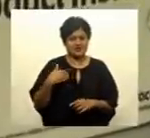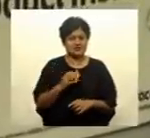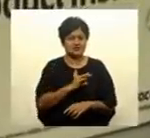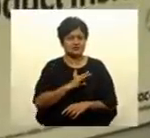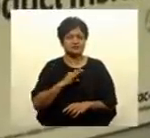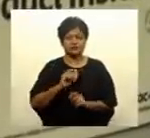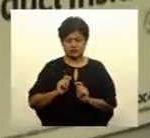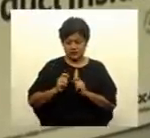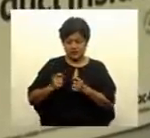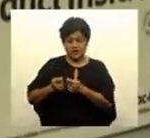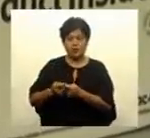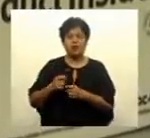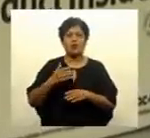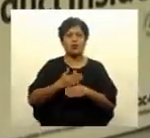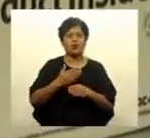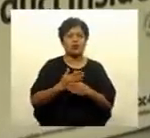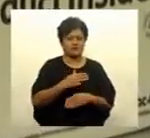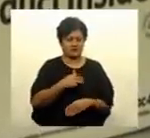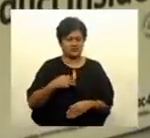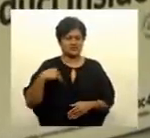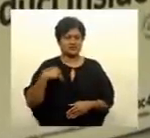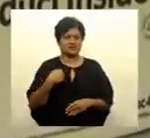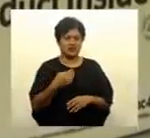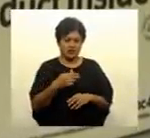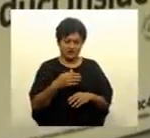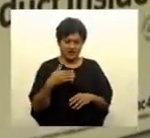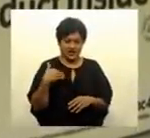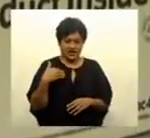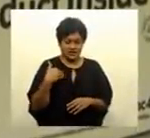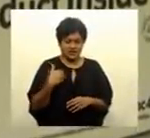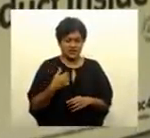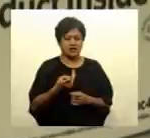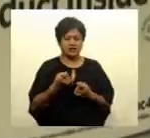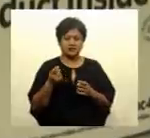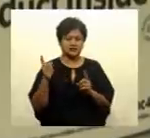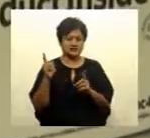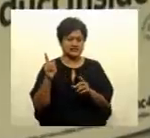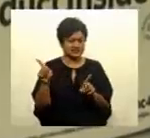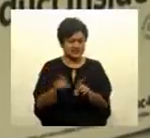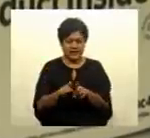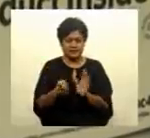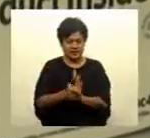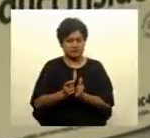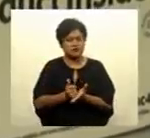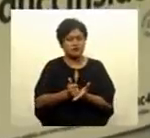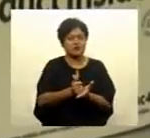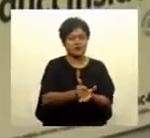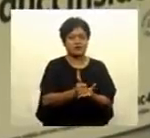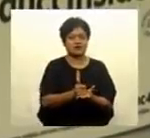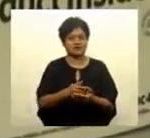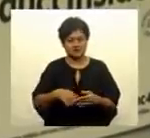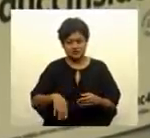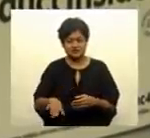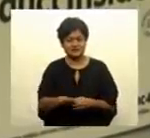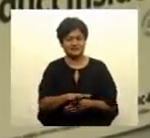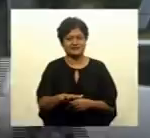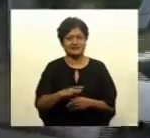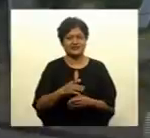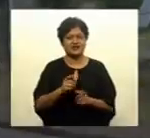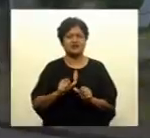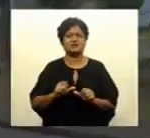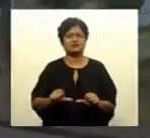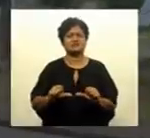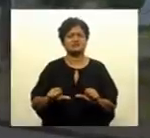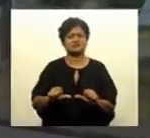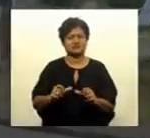work with the Fijian Ministry of Health and will provide immediate support for health system management and infection prevention control, as well